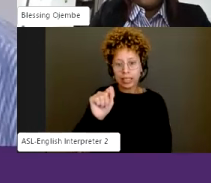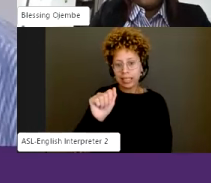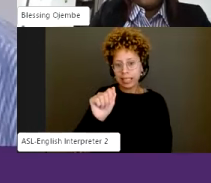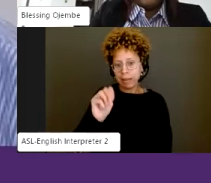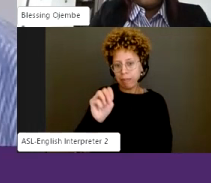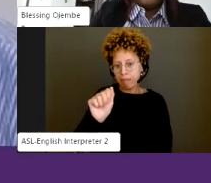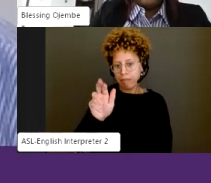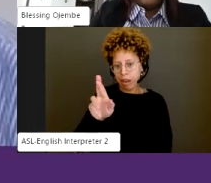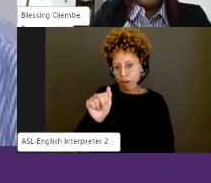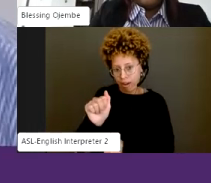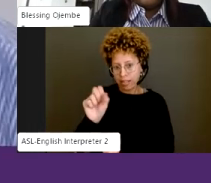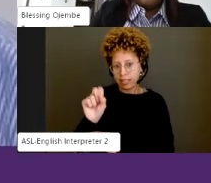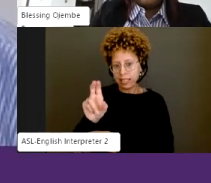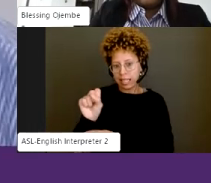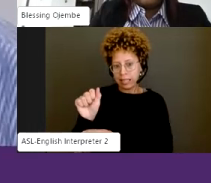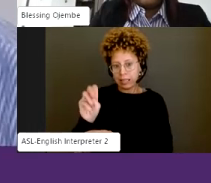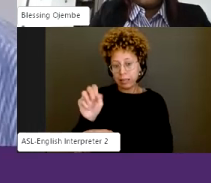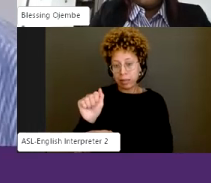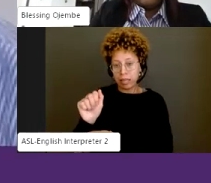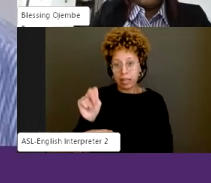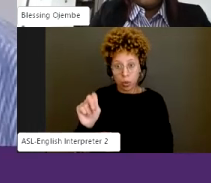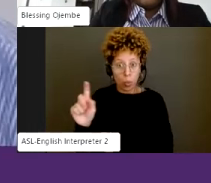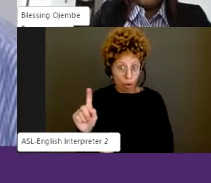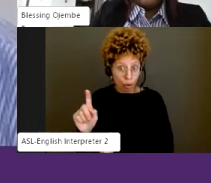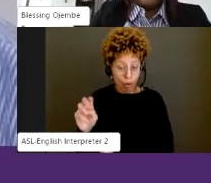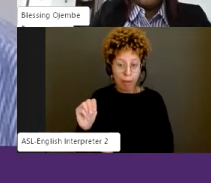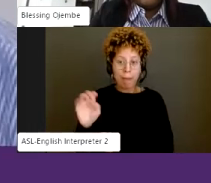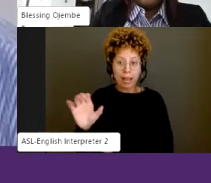Sussman at McGill University School of Social Work.